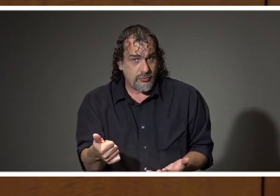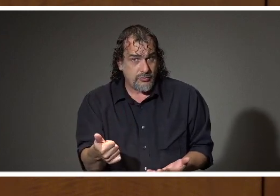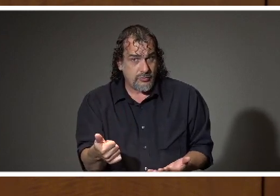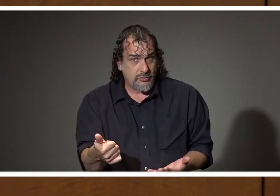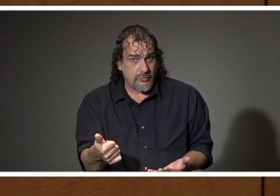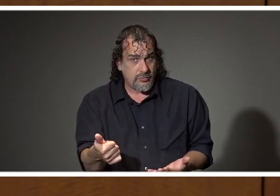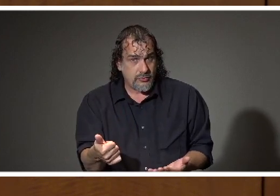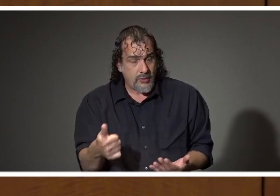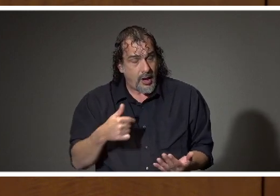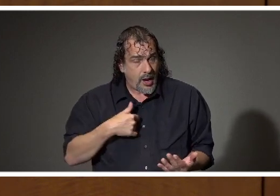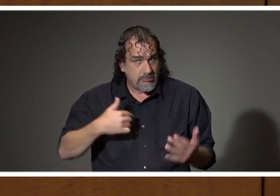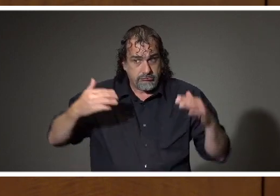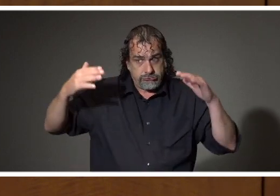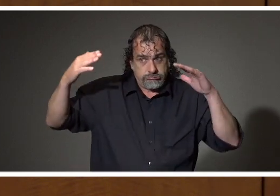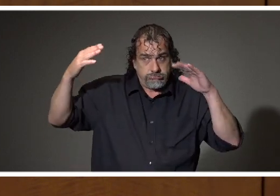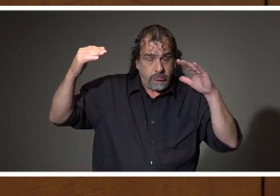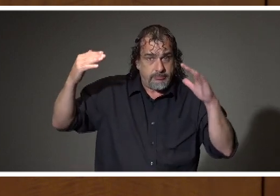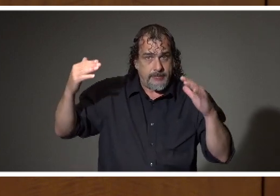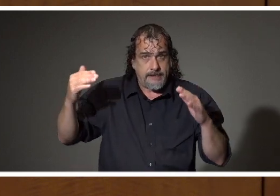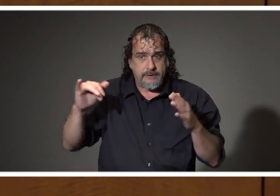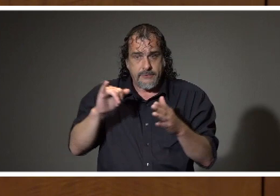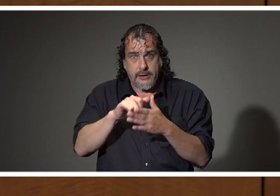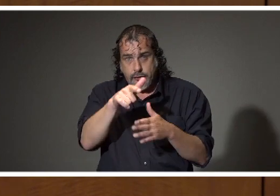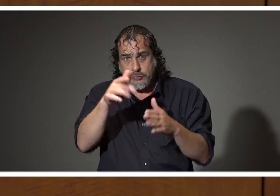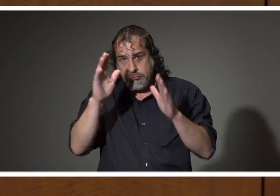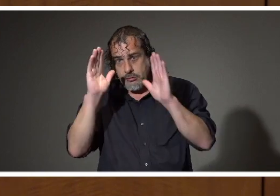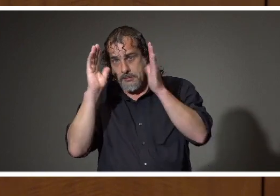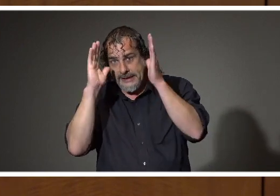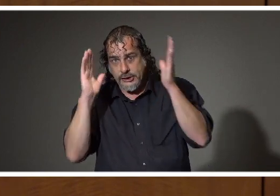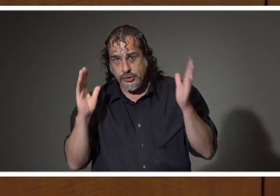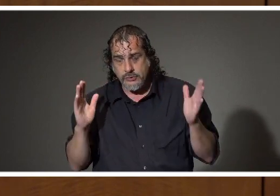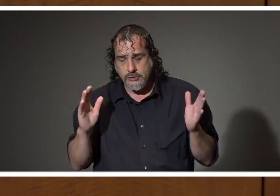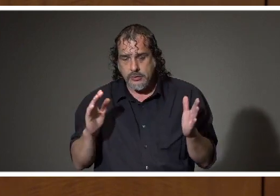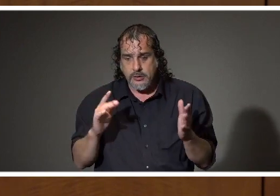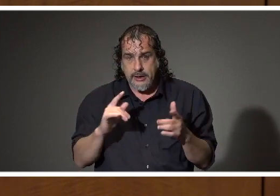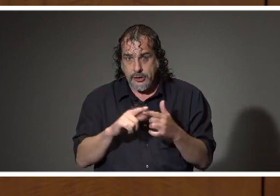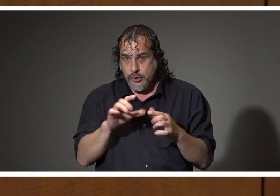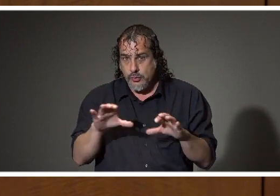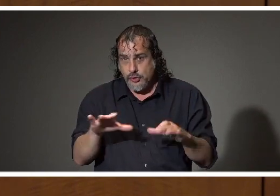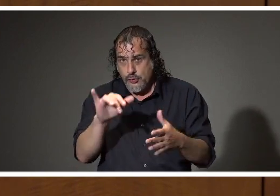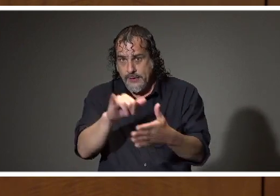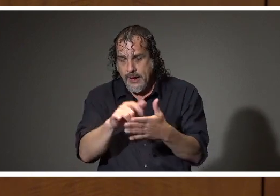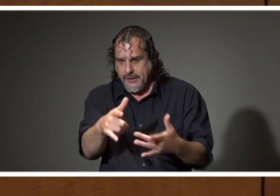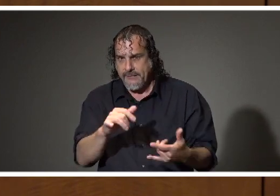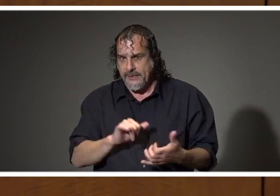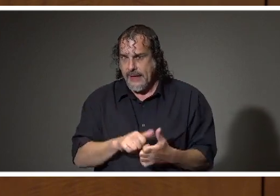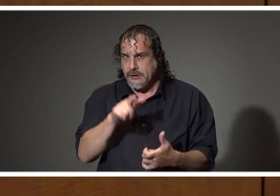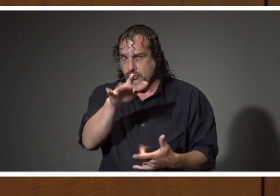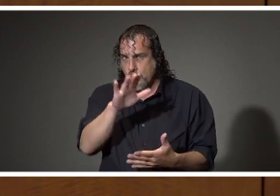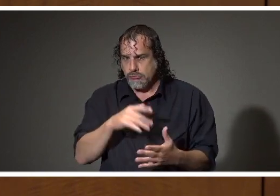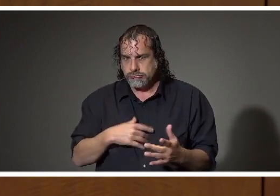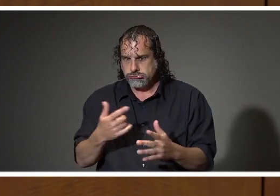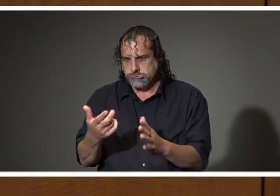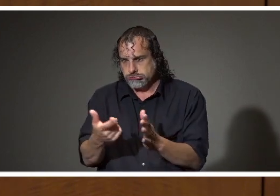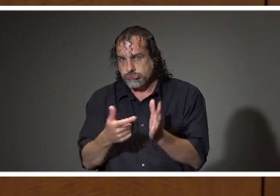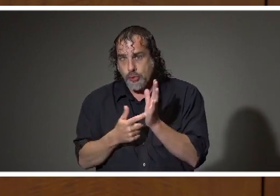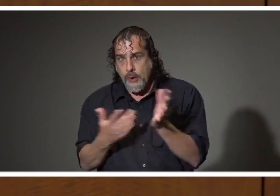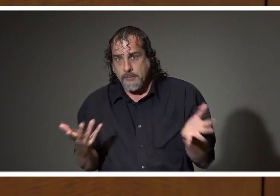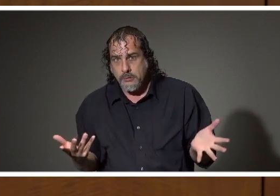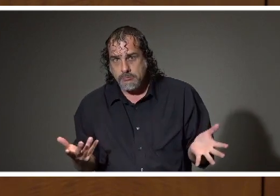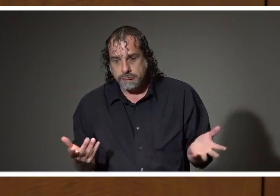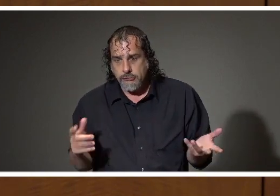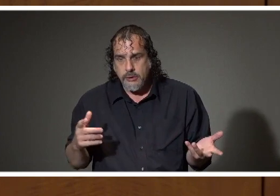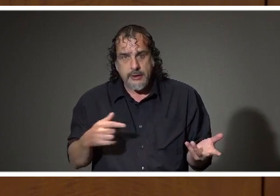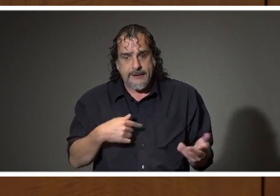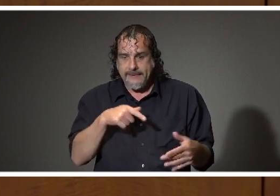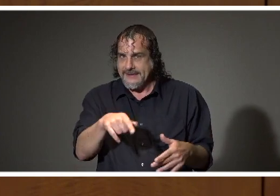I'm hopeful that you are paying attention and that you will do that if you fit into that category. Again, it is not